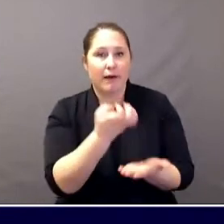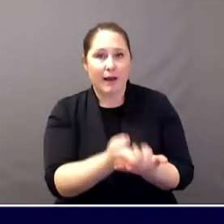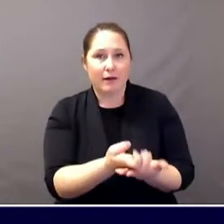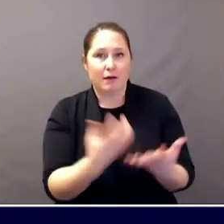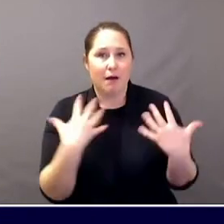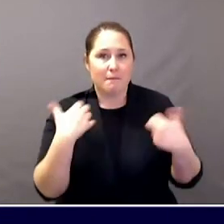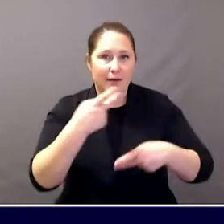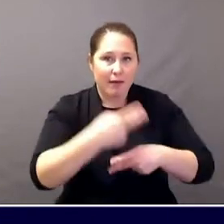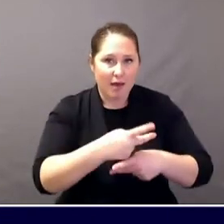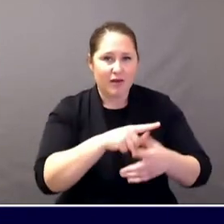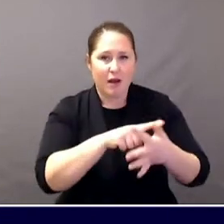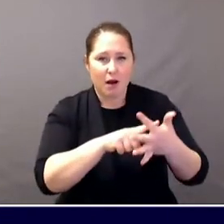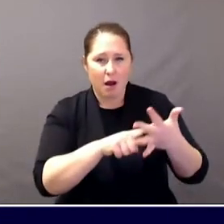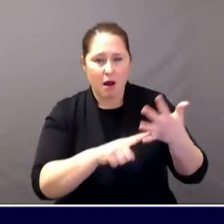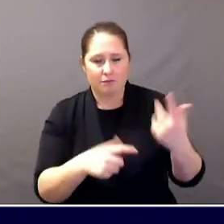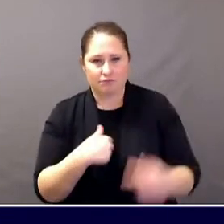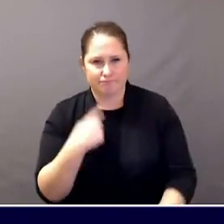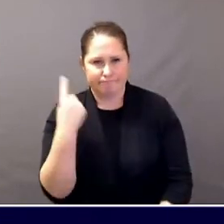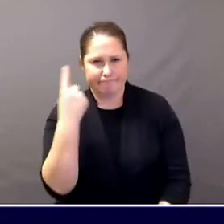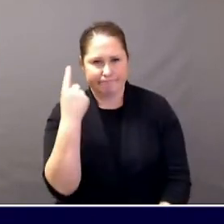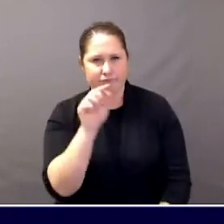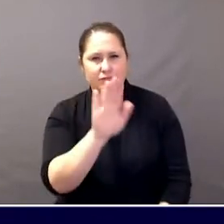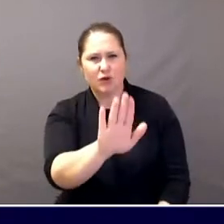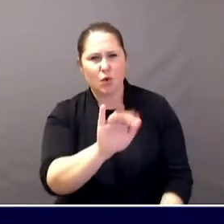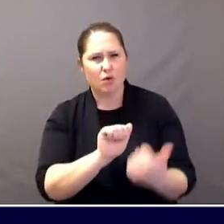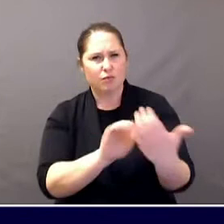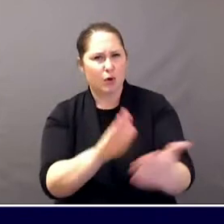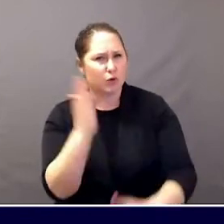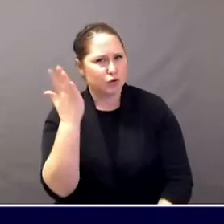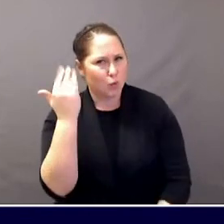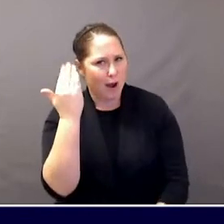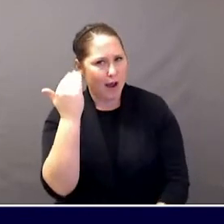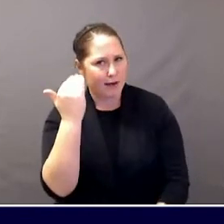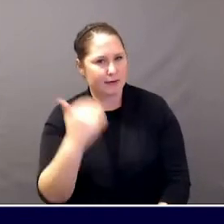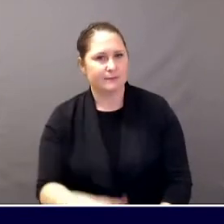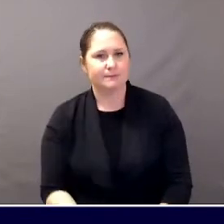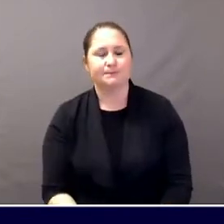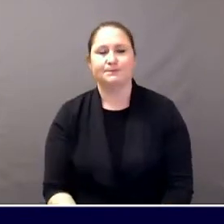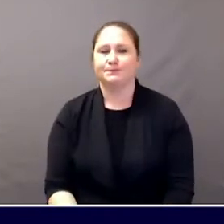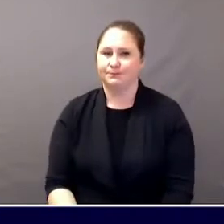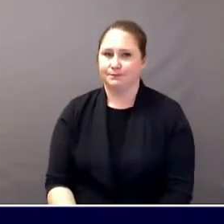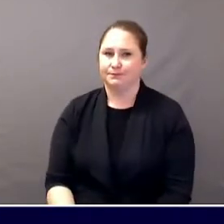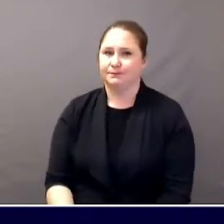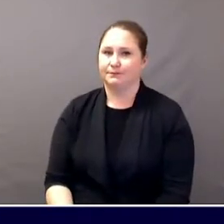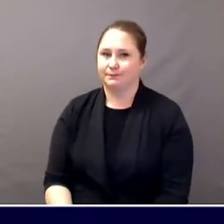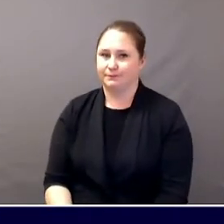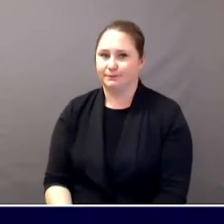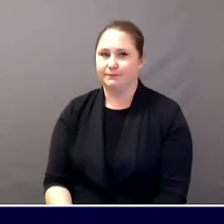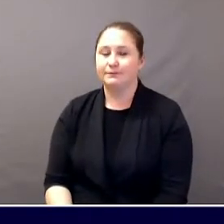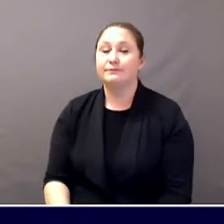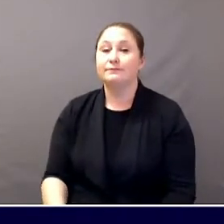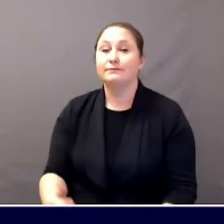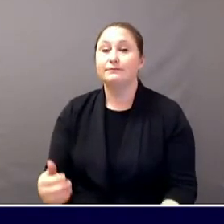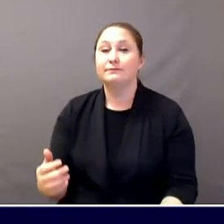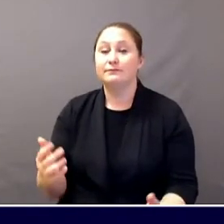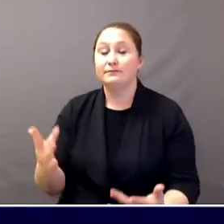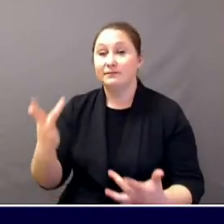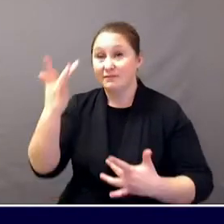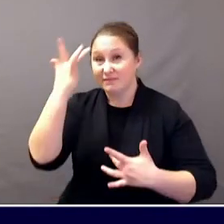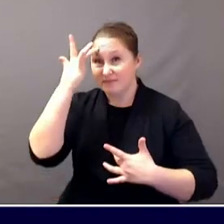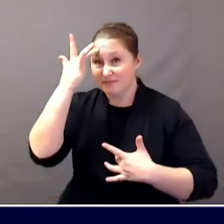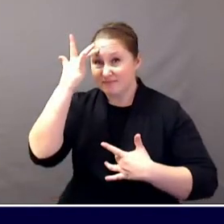day. So I'm just kind of wondering what the thought process was behind that. Well, first of all, the pandemic is enduring.